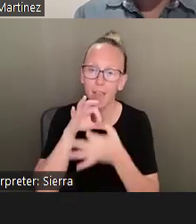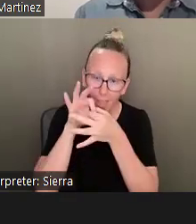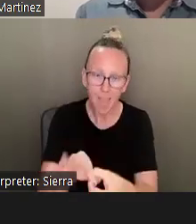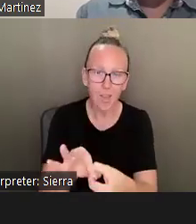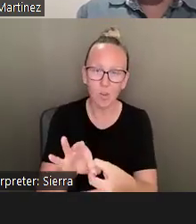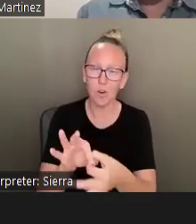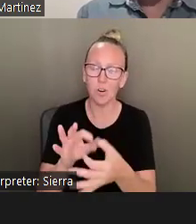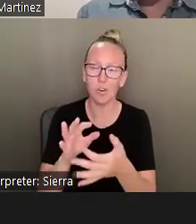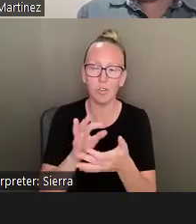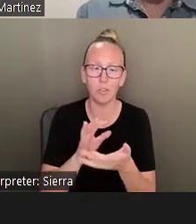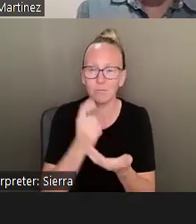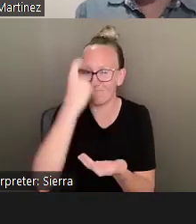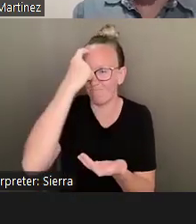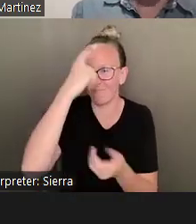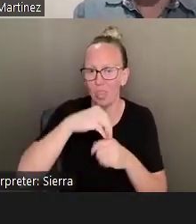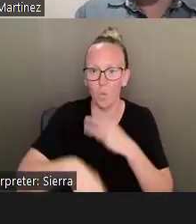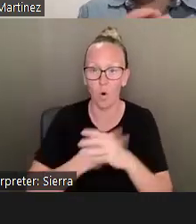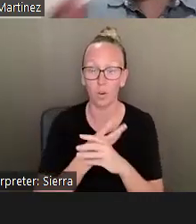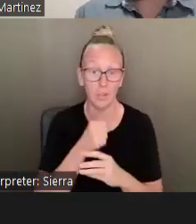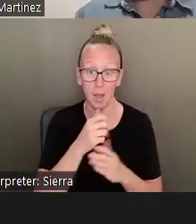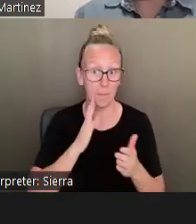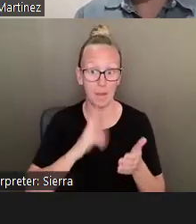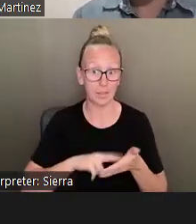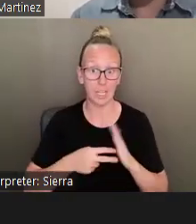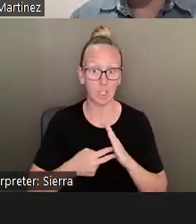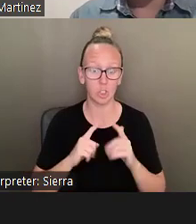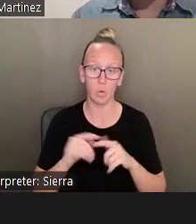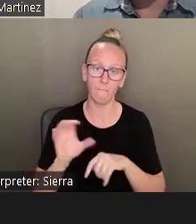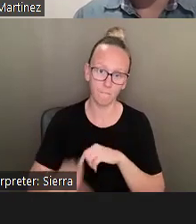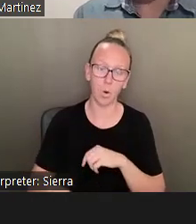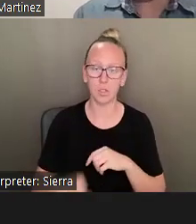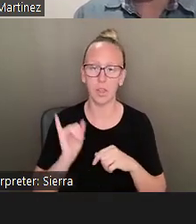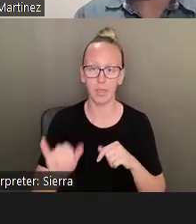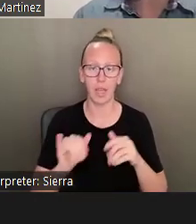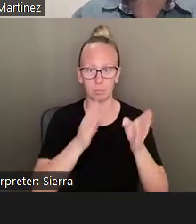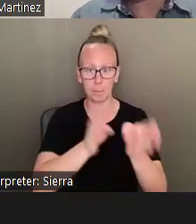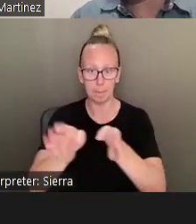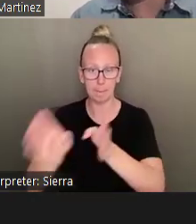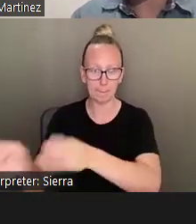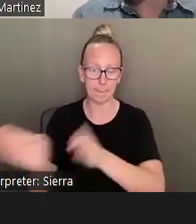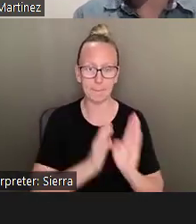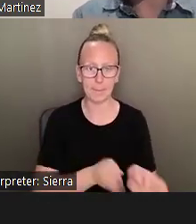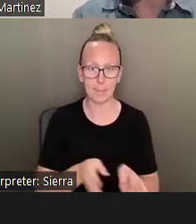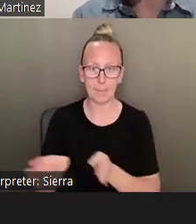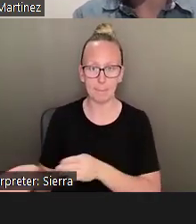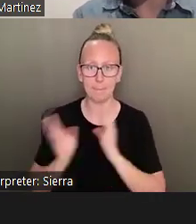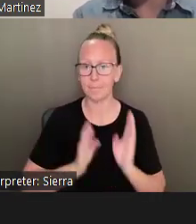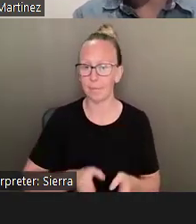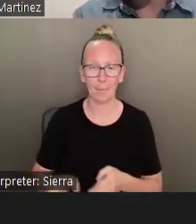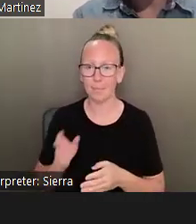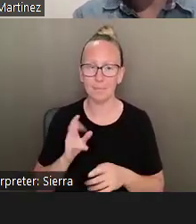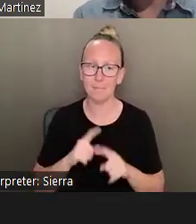world. It was not my intention to force a sort of regimented arrangement of these materials, but that's what happened.